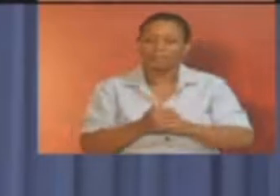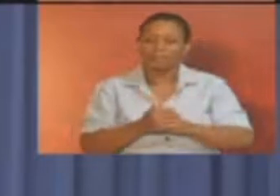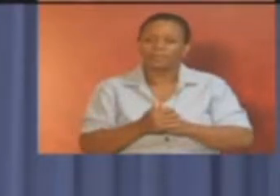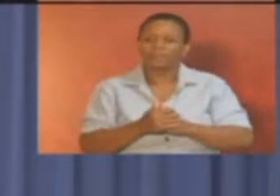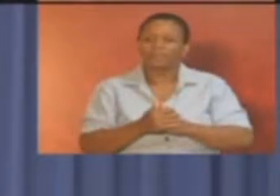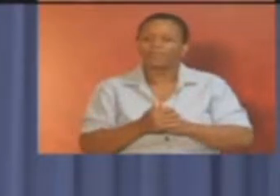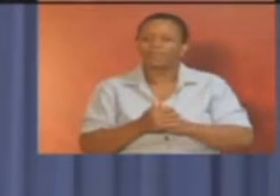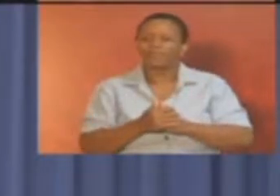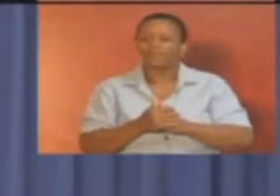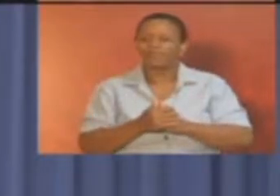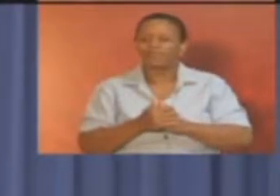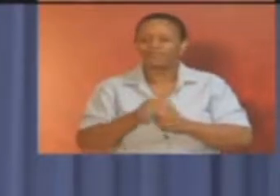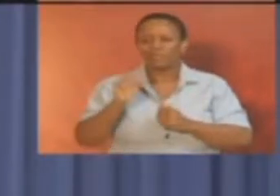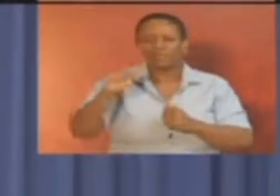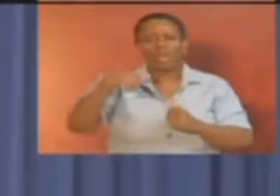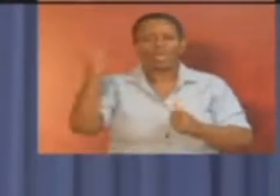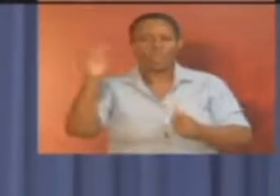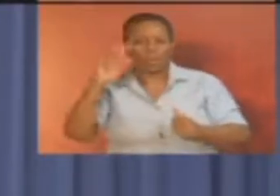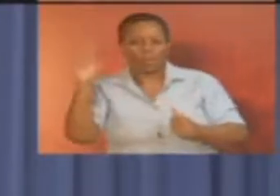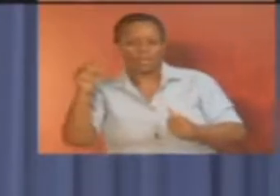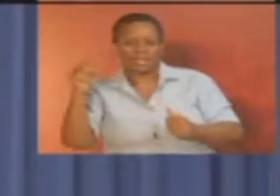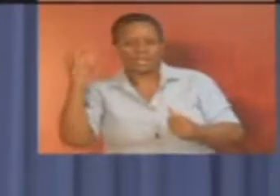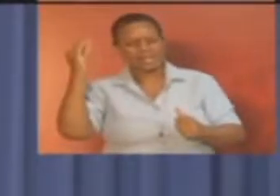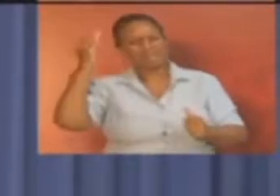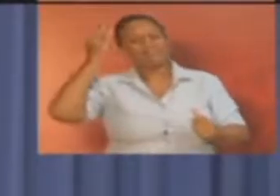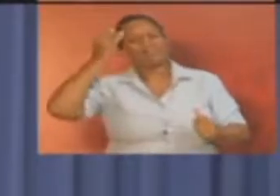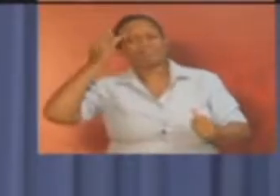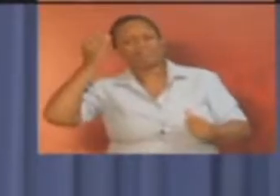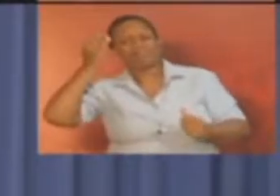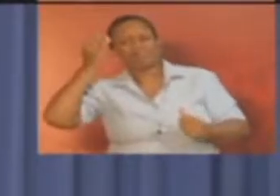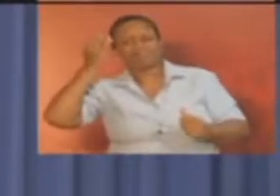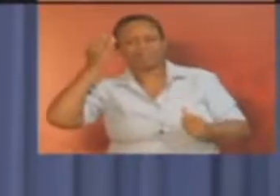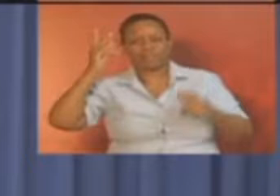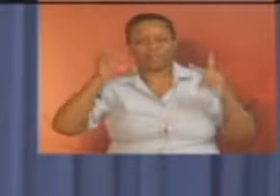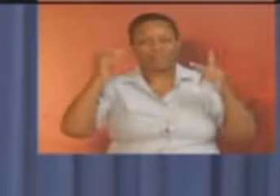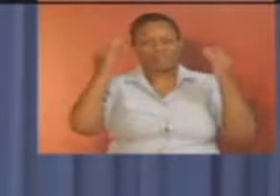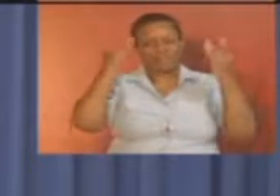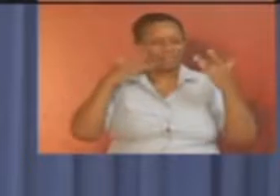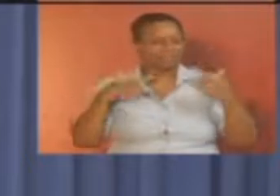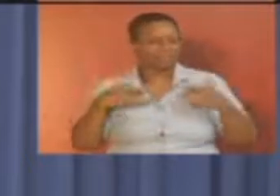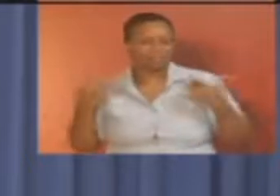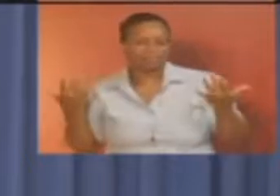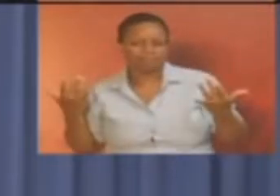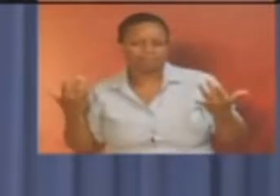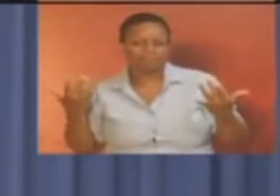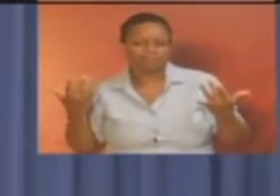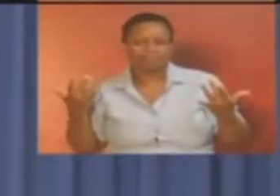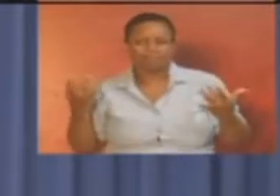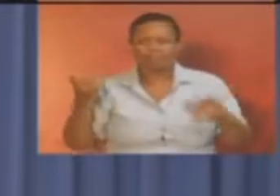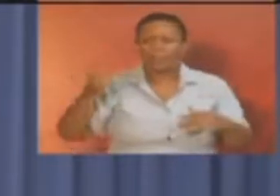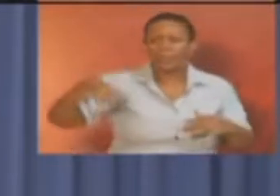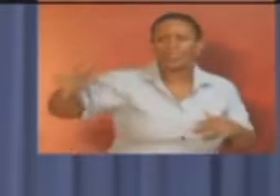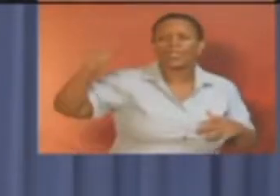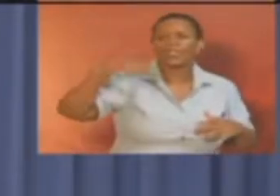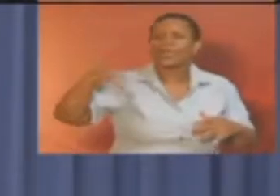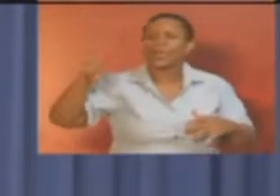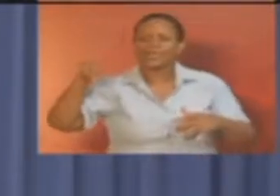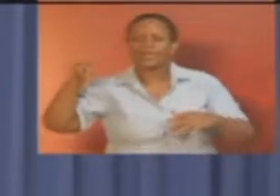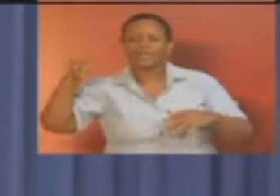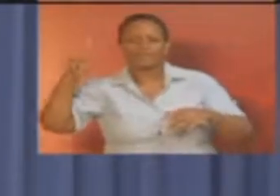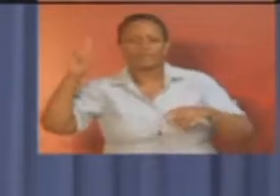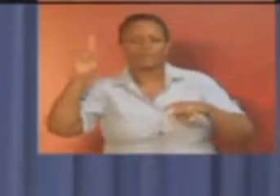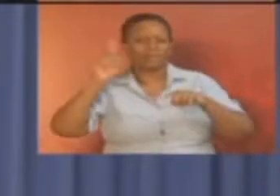question that I expect is what is going to happen to the people who have lost their livelihood, those